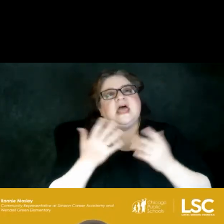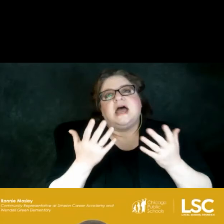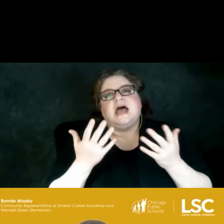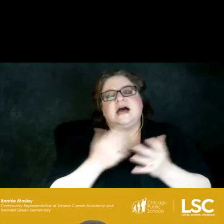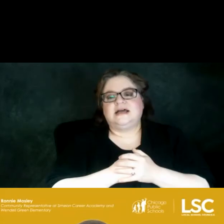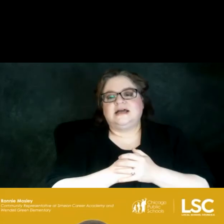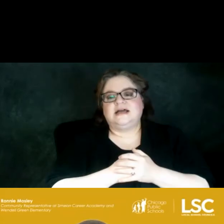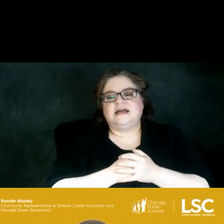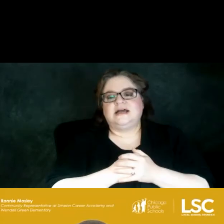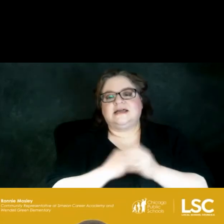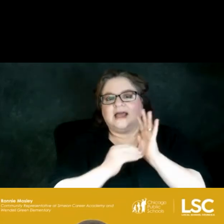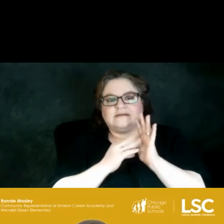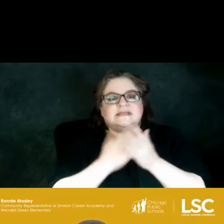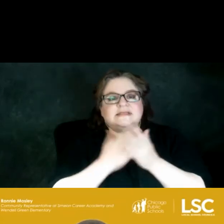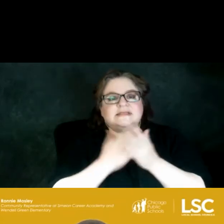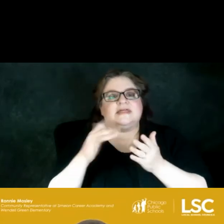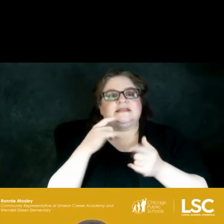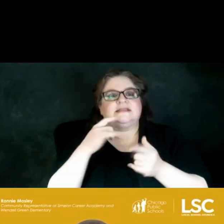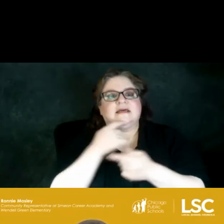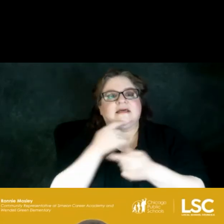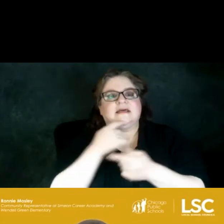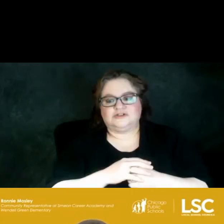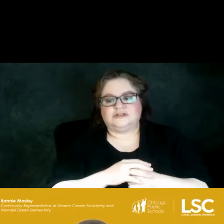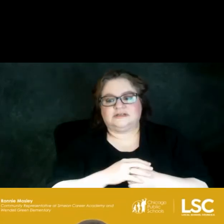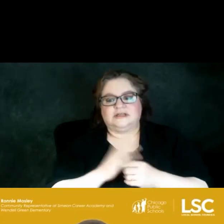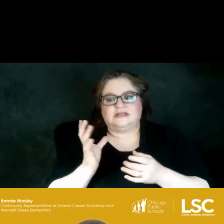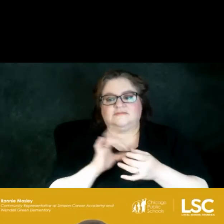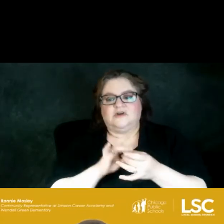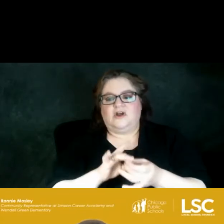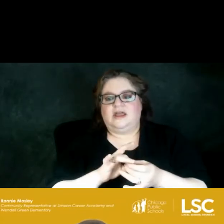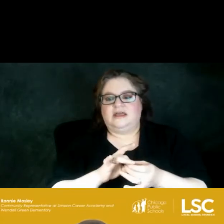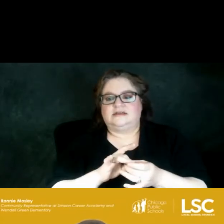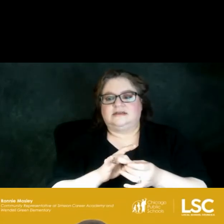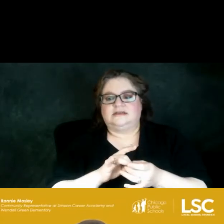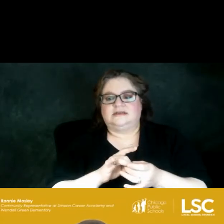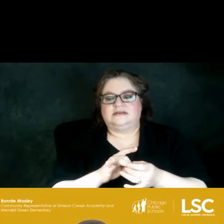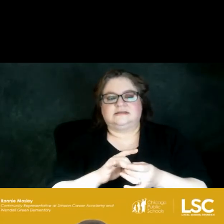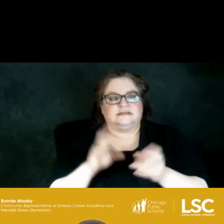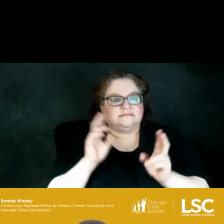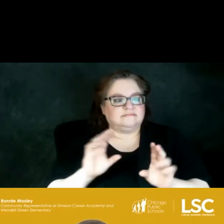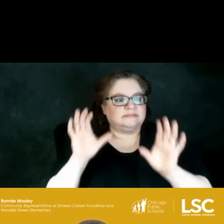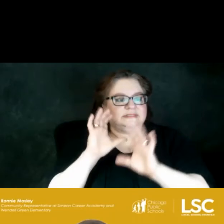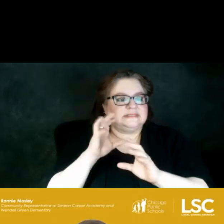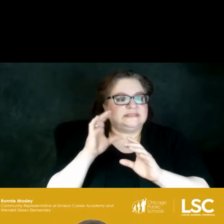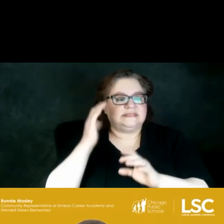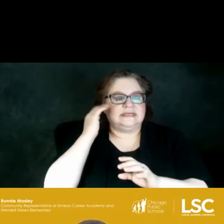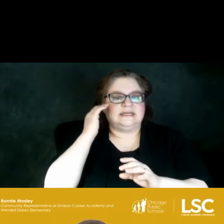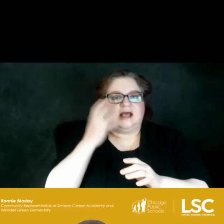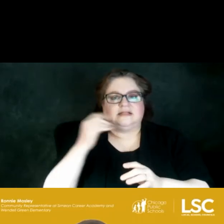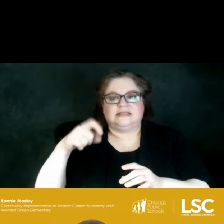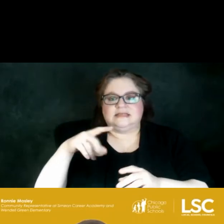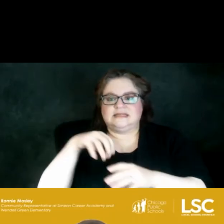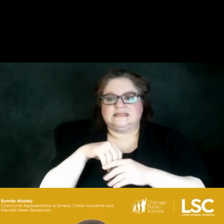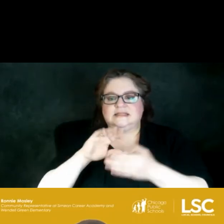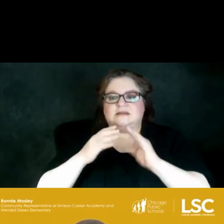In echoing some of the things that were mentioned, as far as seeking knowledge about the needs in the community. And I think